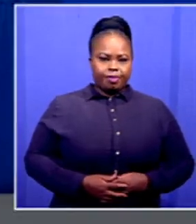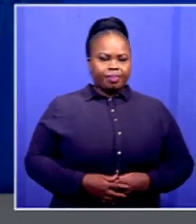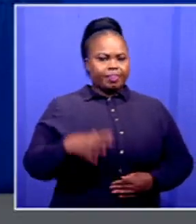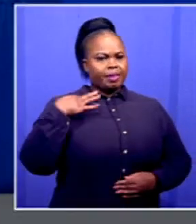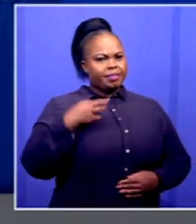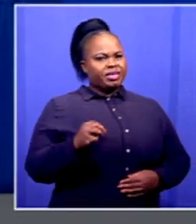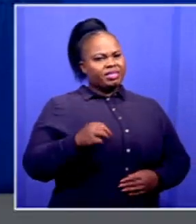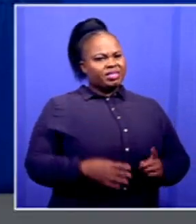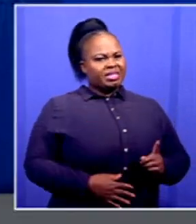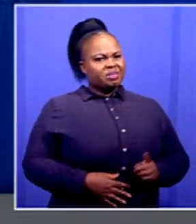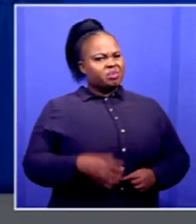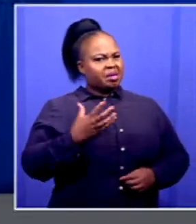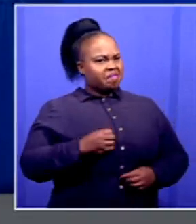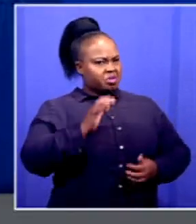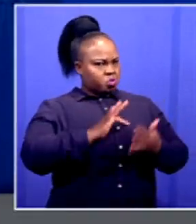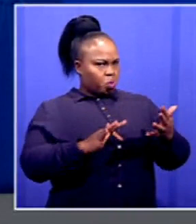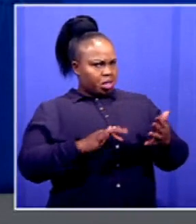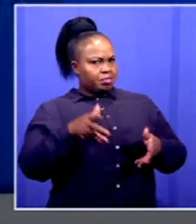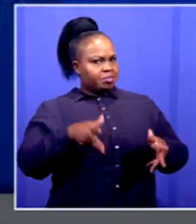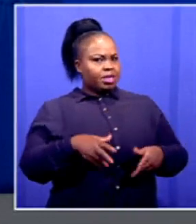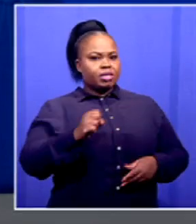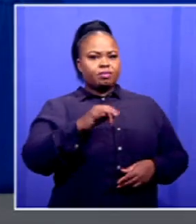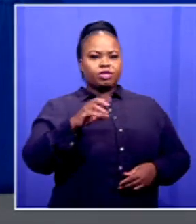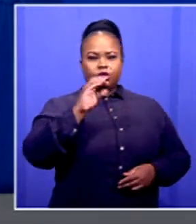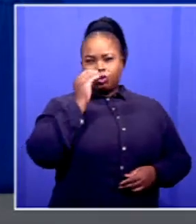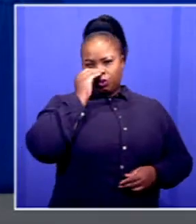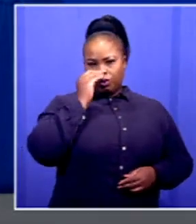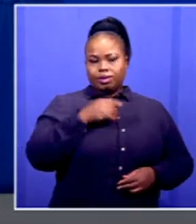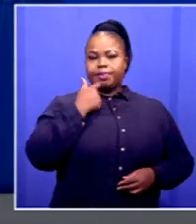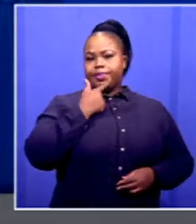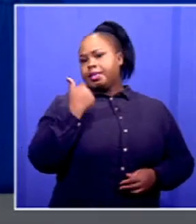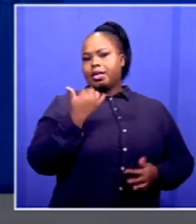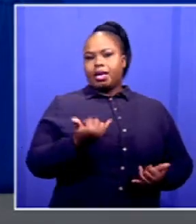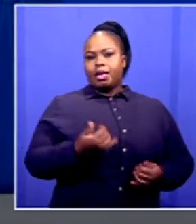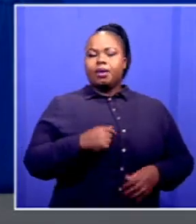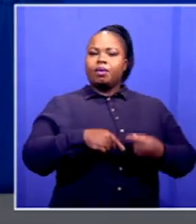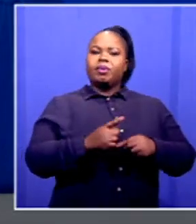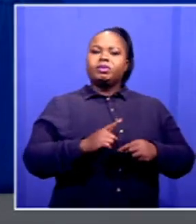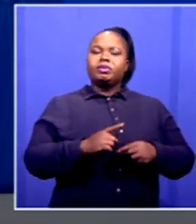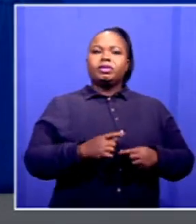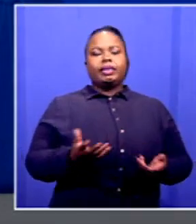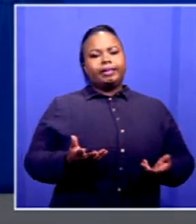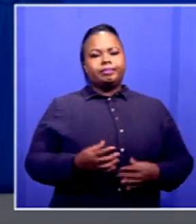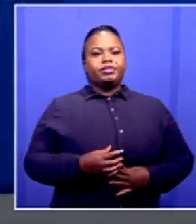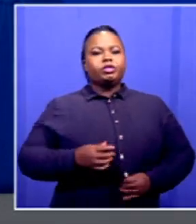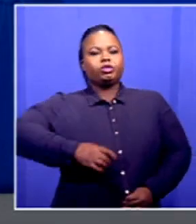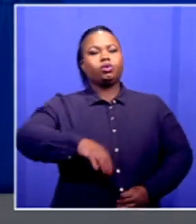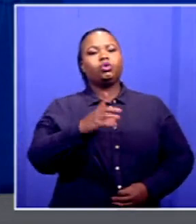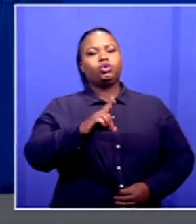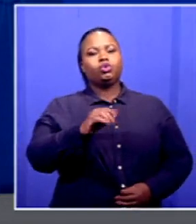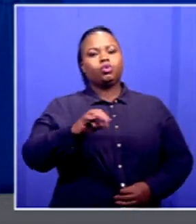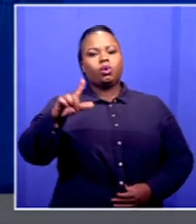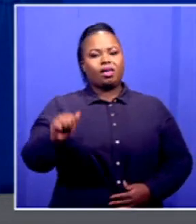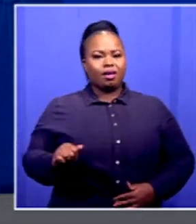very quickly, there's a story that we ran here on SABC News just a few moments ago about, Operation